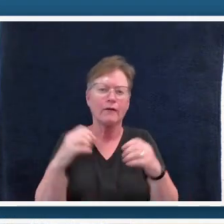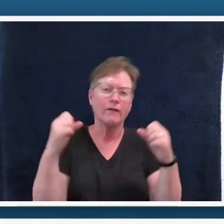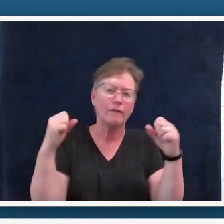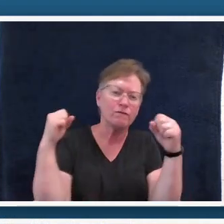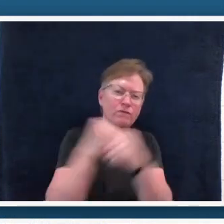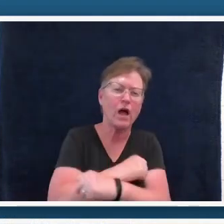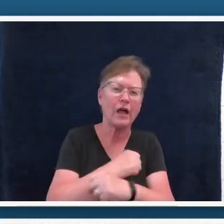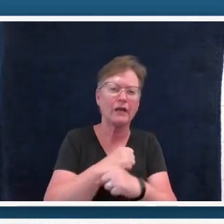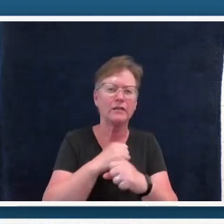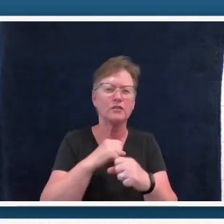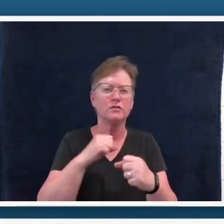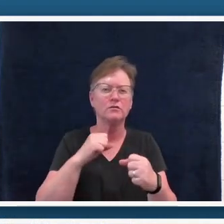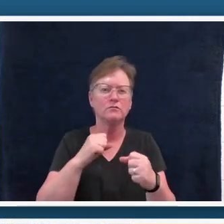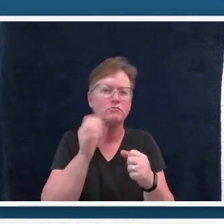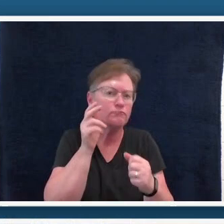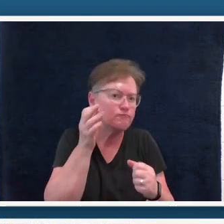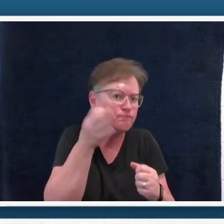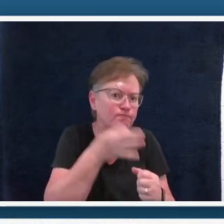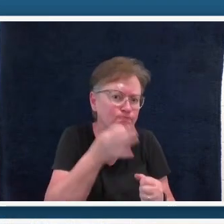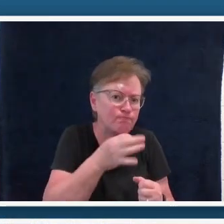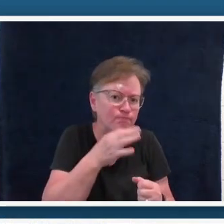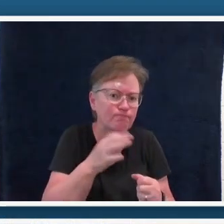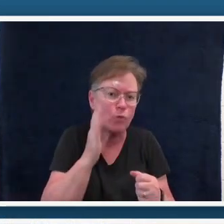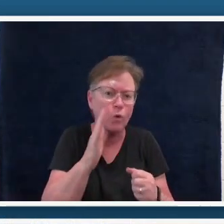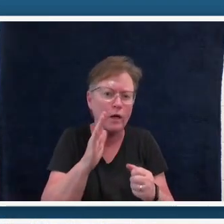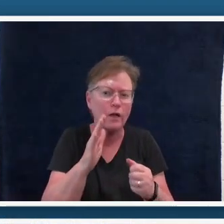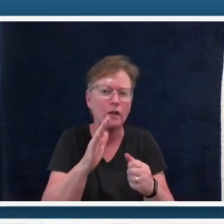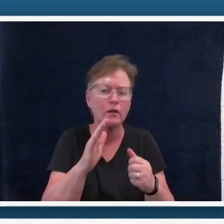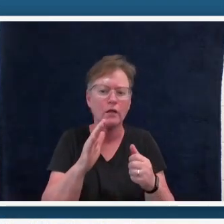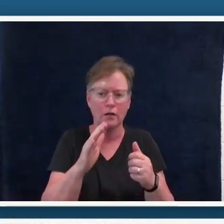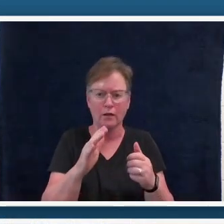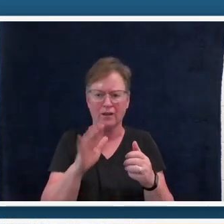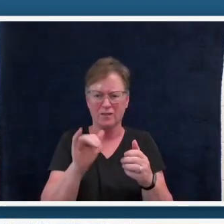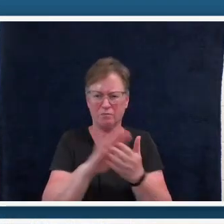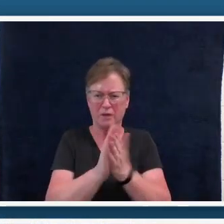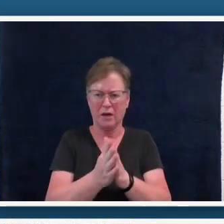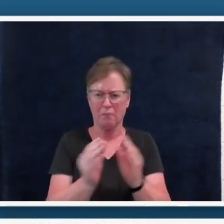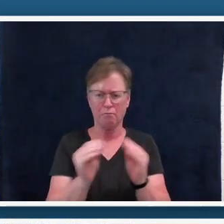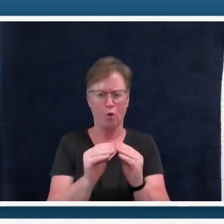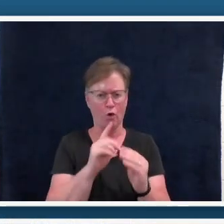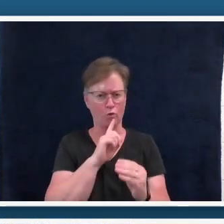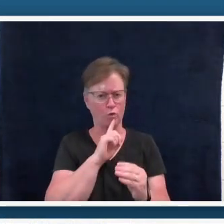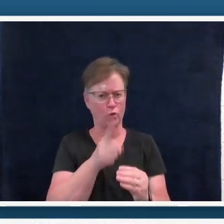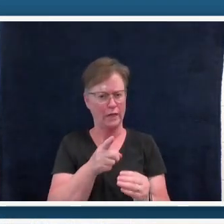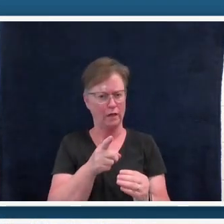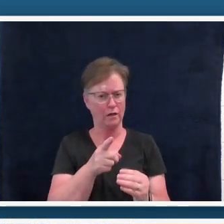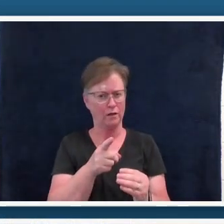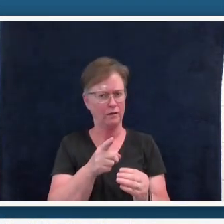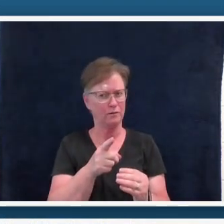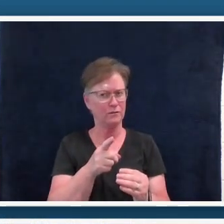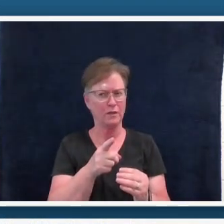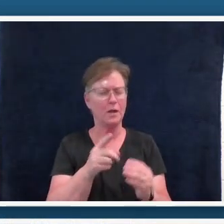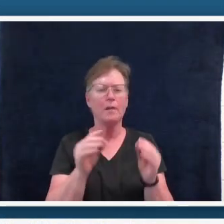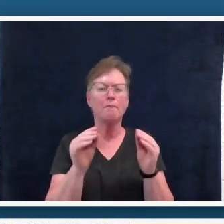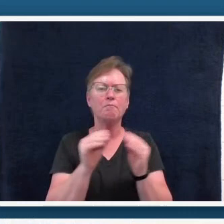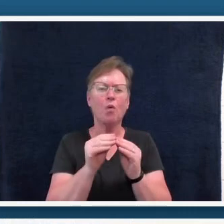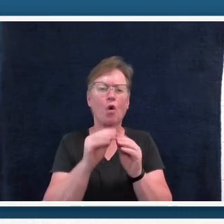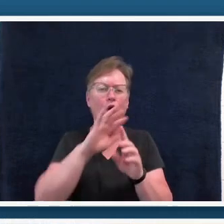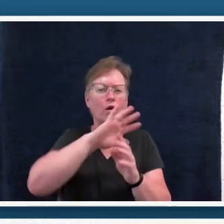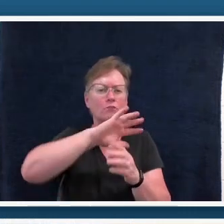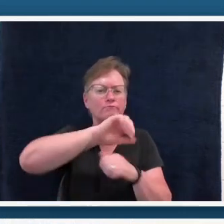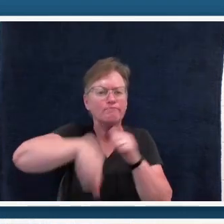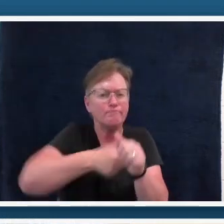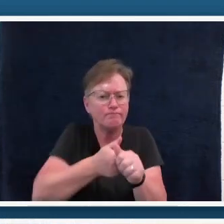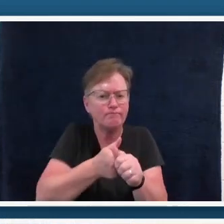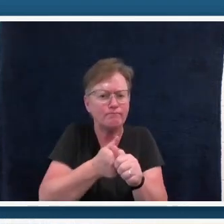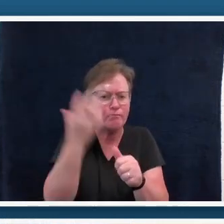as more real, become more real is a lot more of a metaphorical beauty. And I think that there's a great comment that